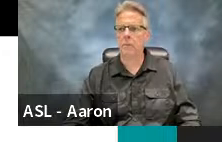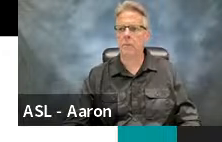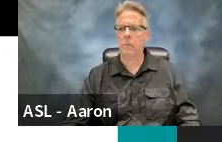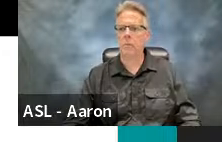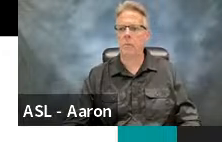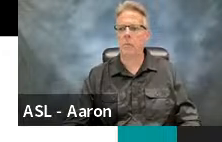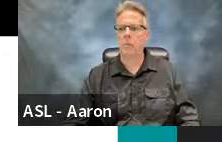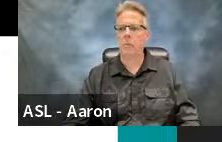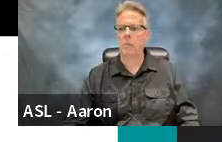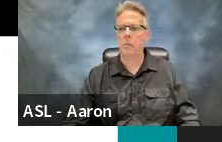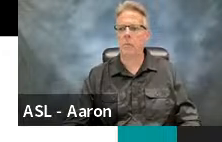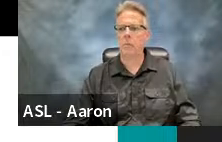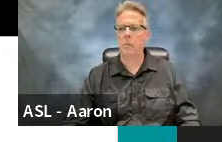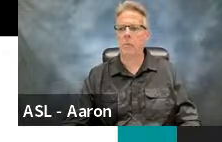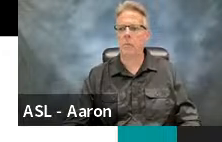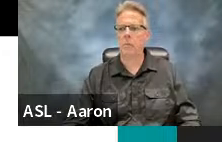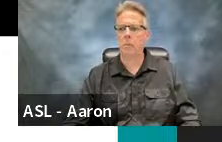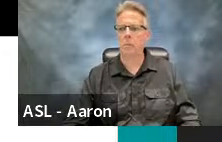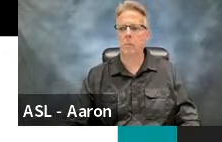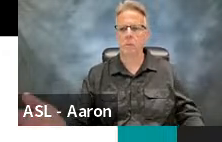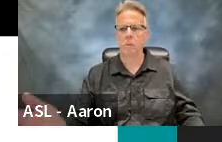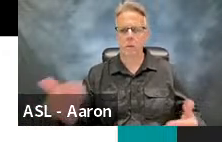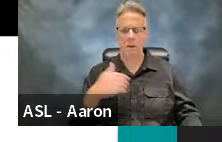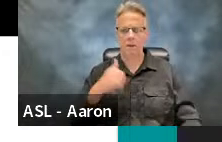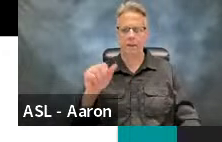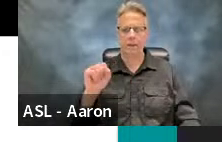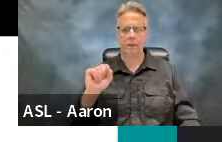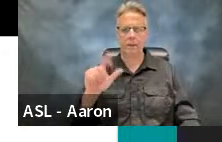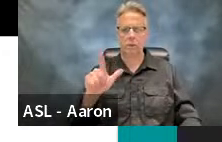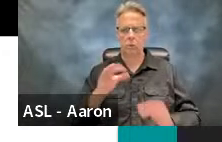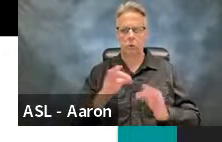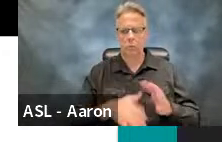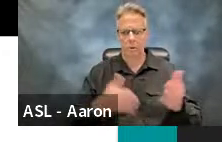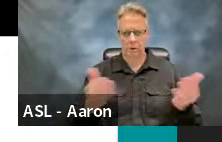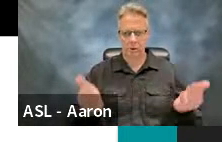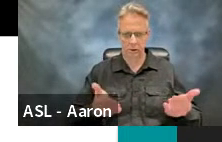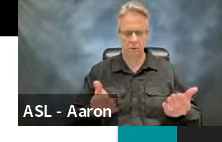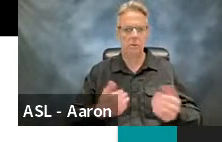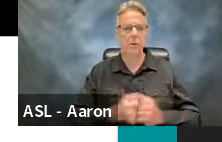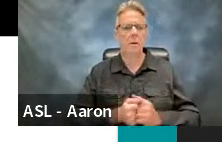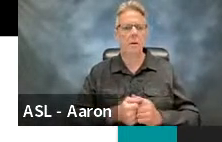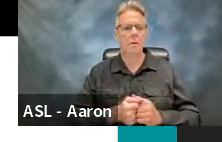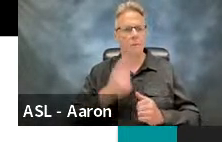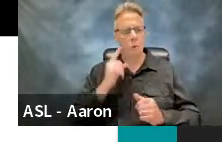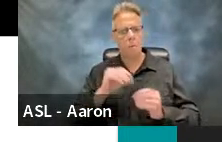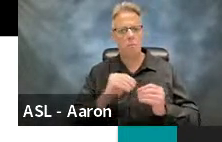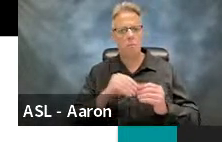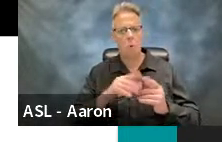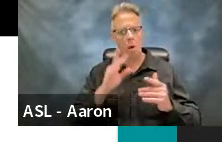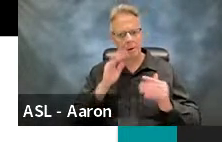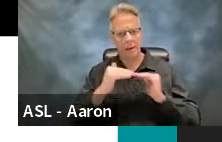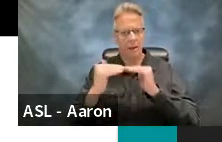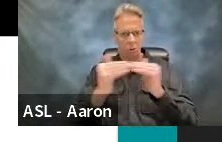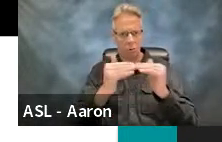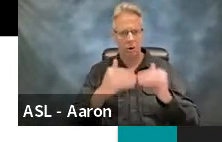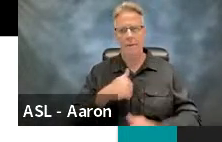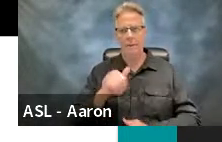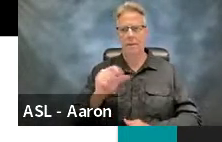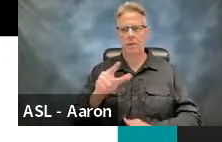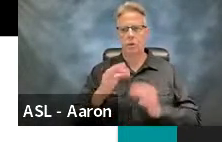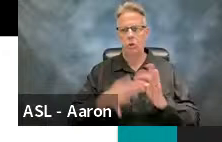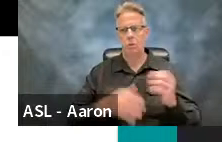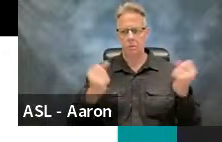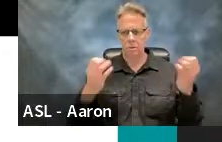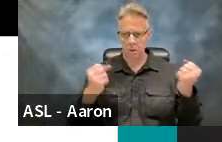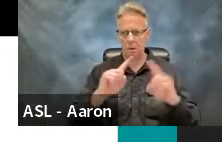As a reminder, we do have ASL interpretation. In an effort to continue to center equity, there is an ASL interpreter in addition